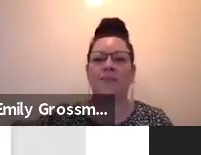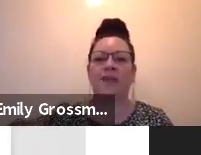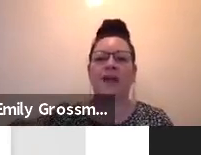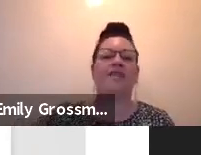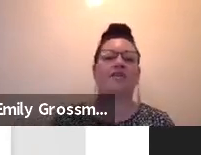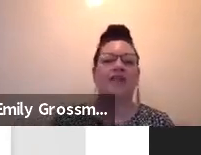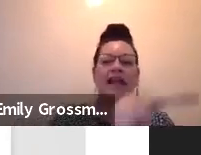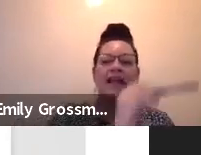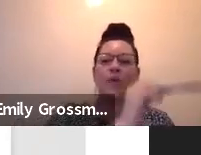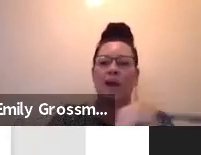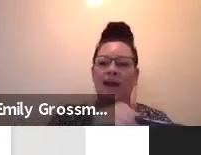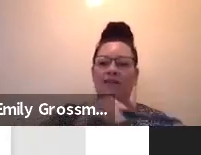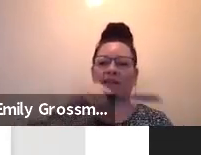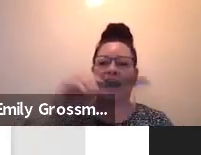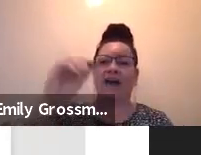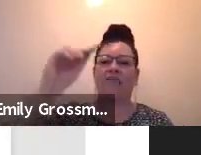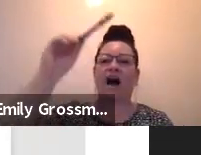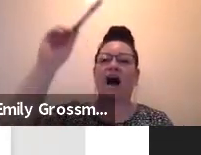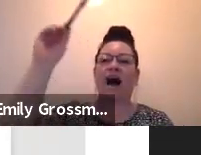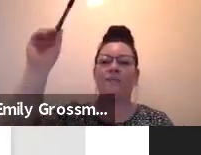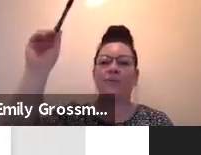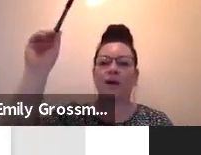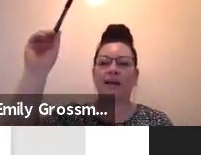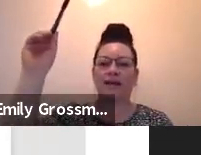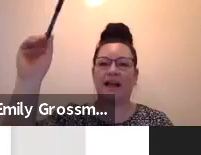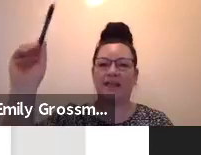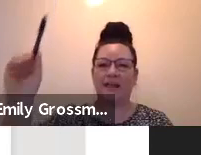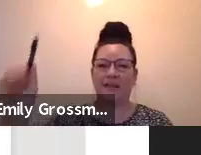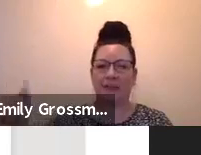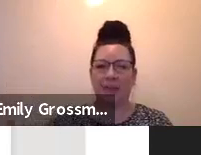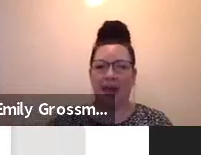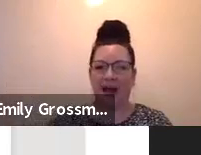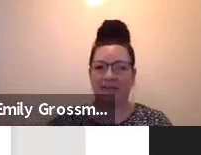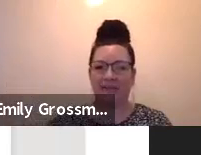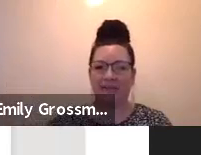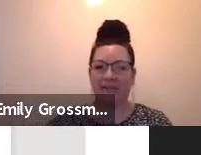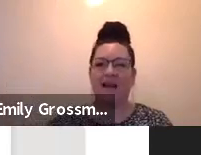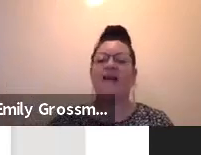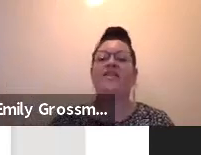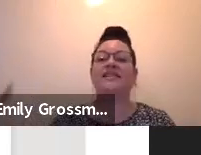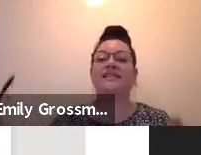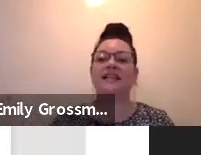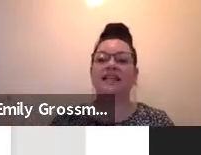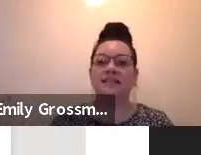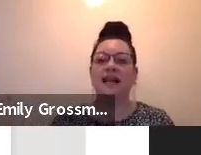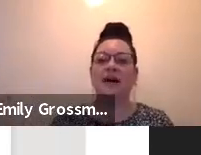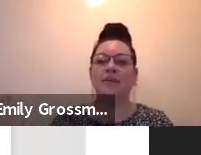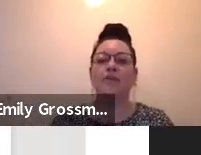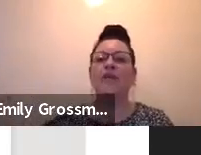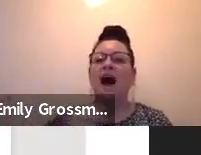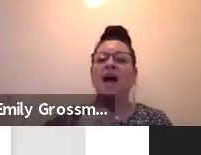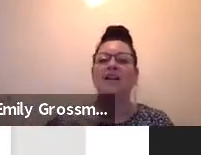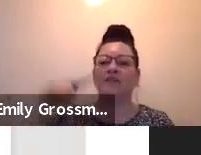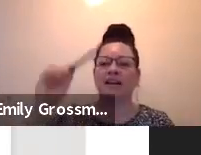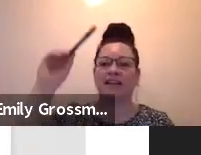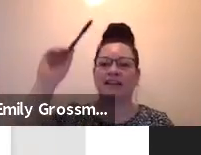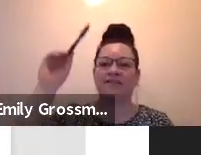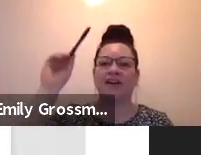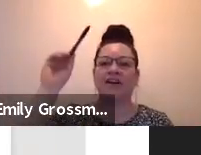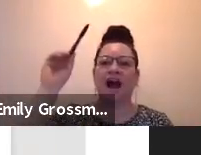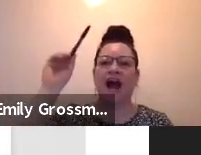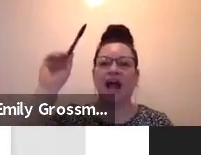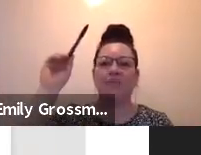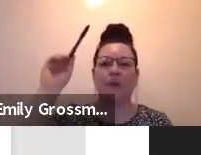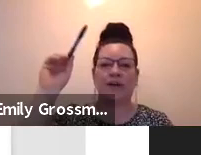emotions come, they're like a wave. They have a high point and then they pass. The skills help you tolerate